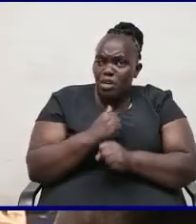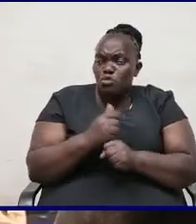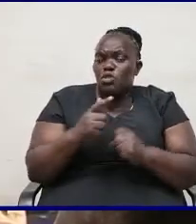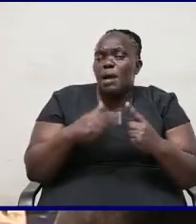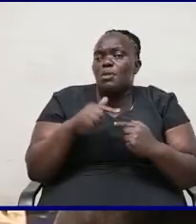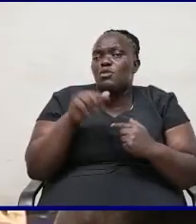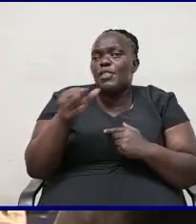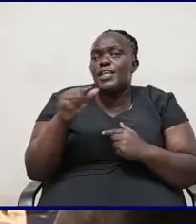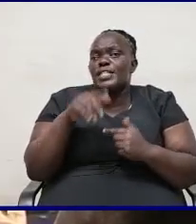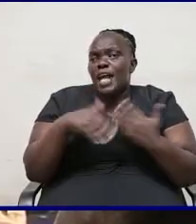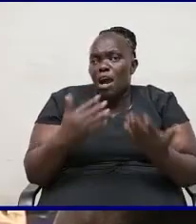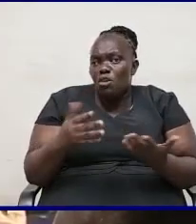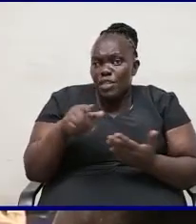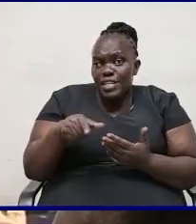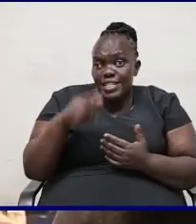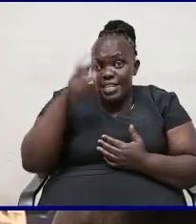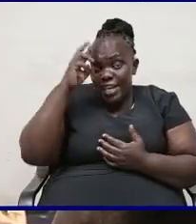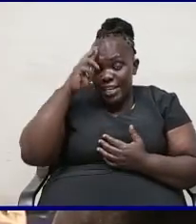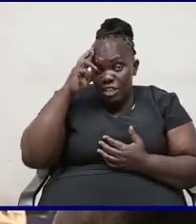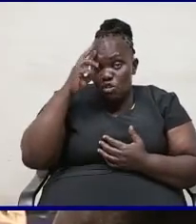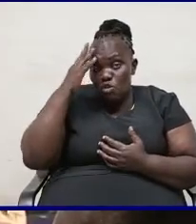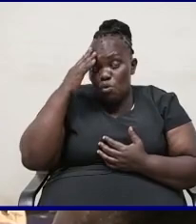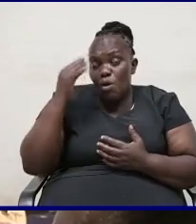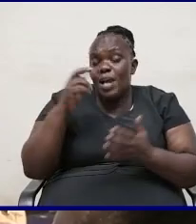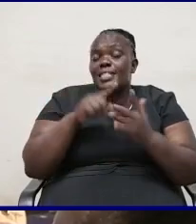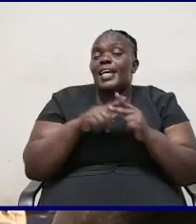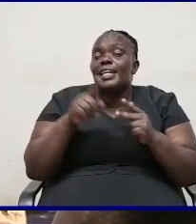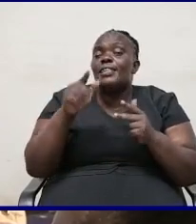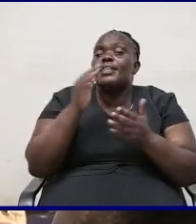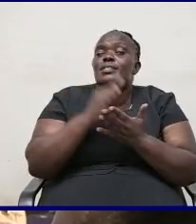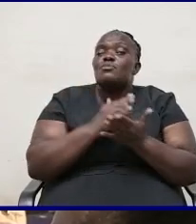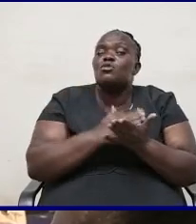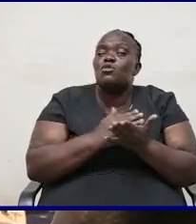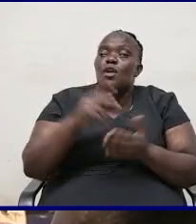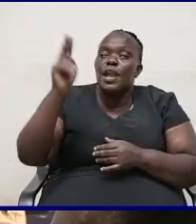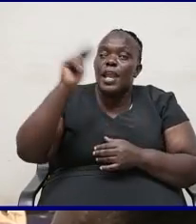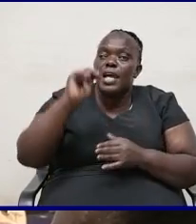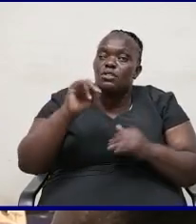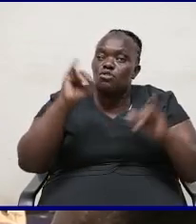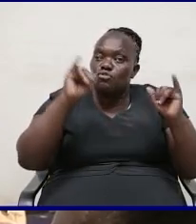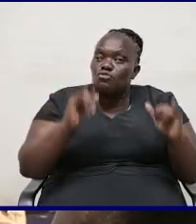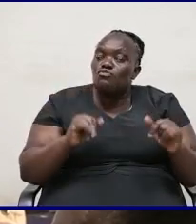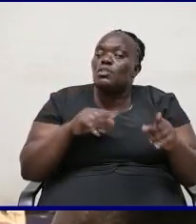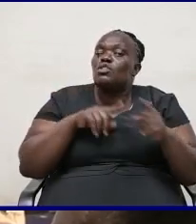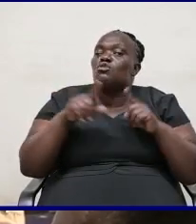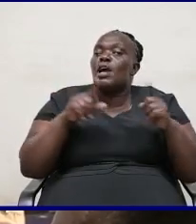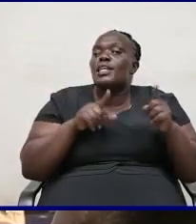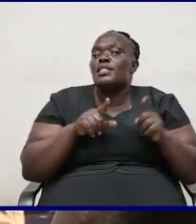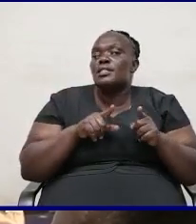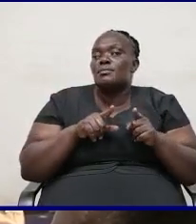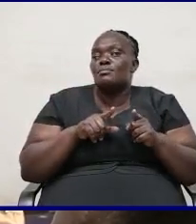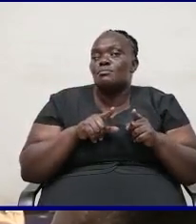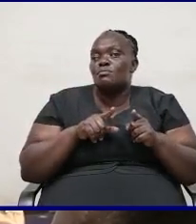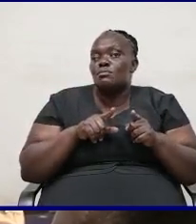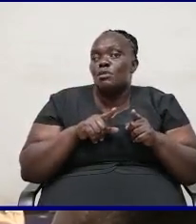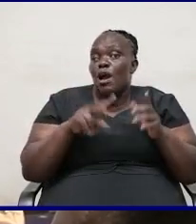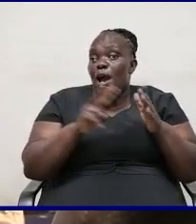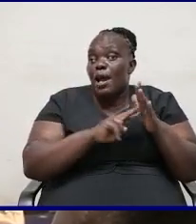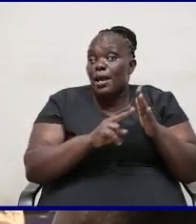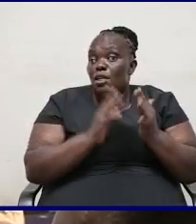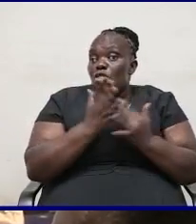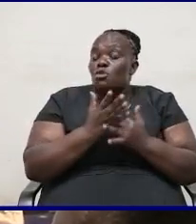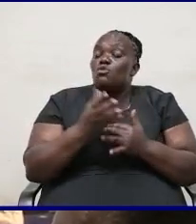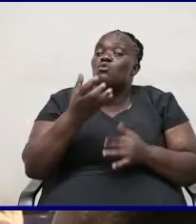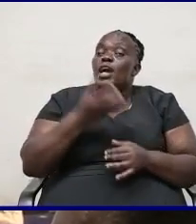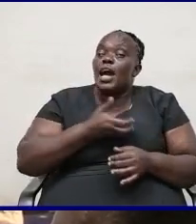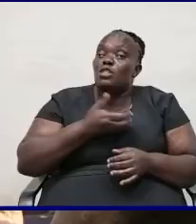about that? Now, that is the reason why we have started this program, the National Moving of Tourism Products, under through the